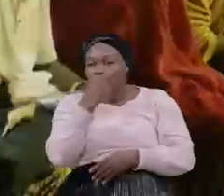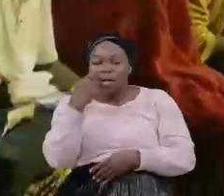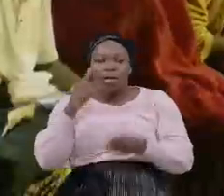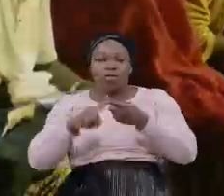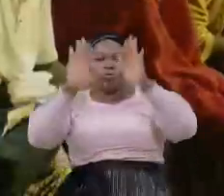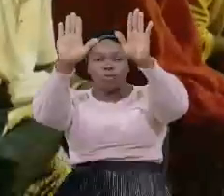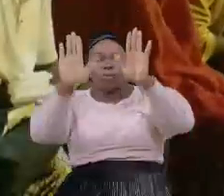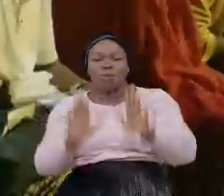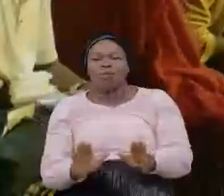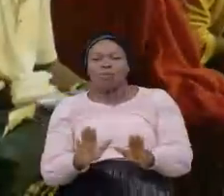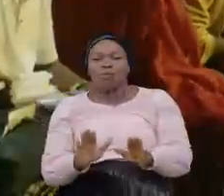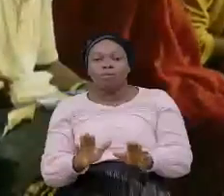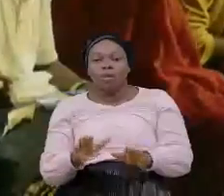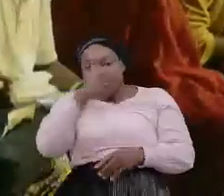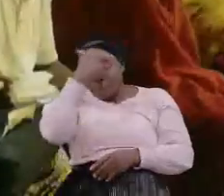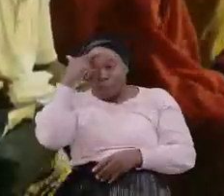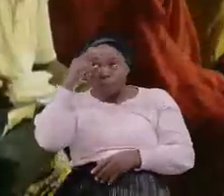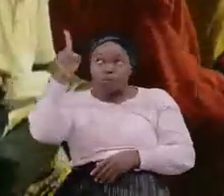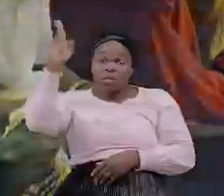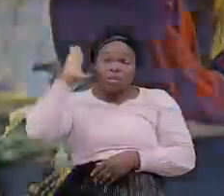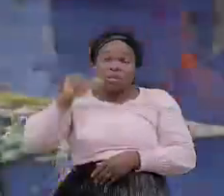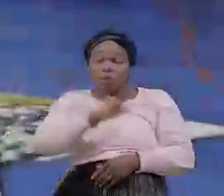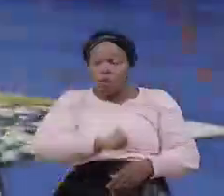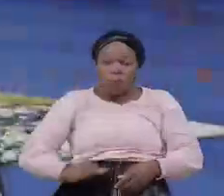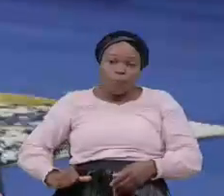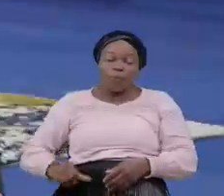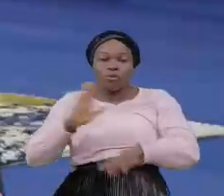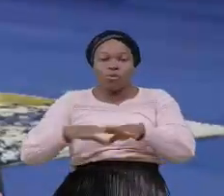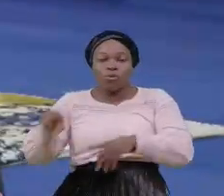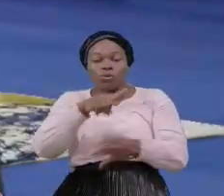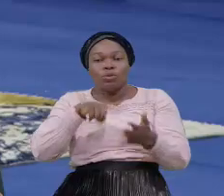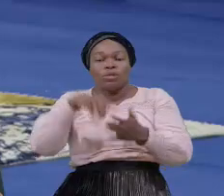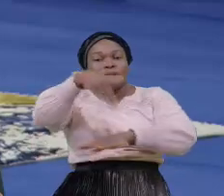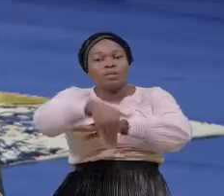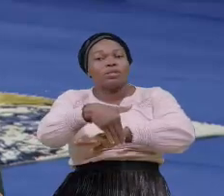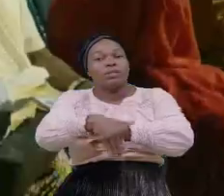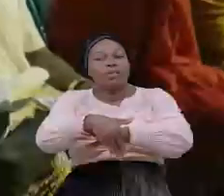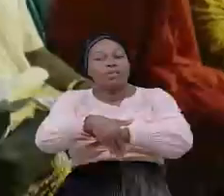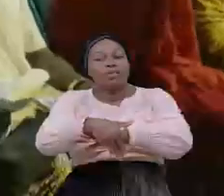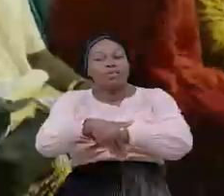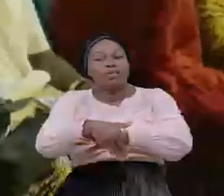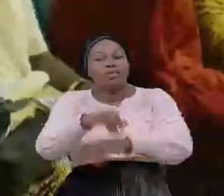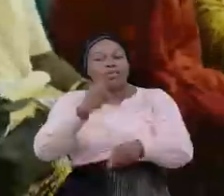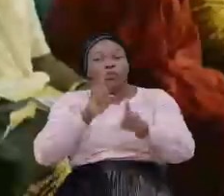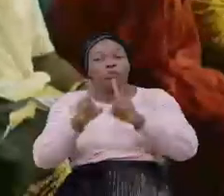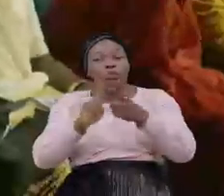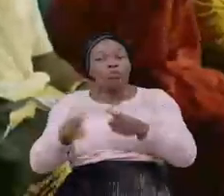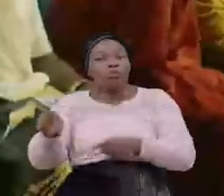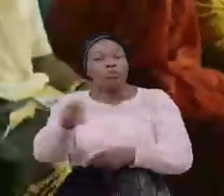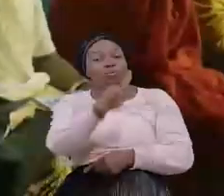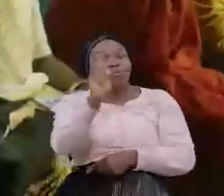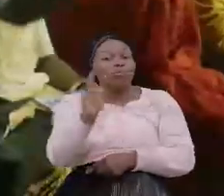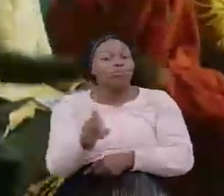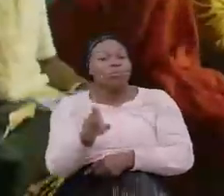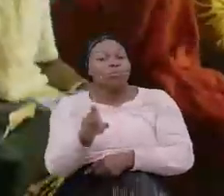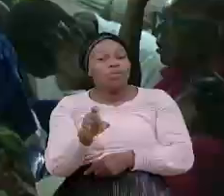Because it will operate on you tonight. Am I talking to somebody there? You got it, you will get